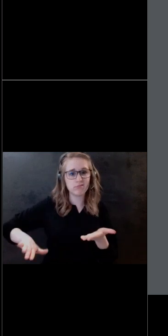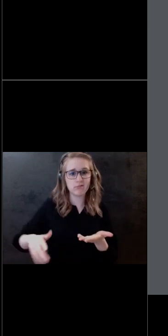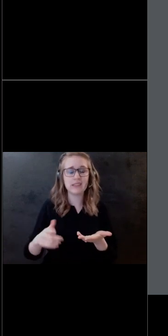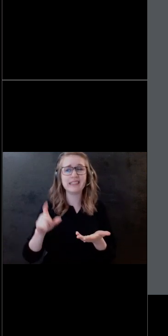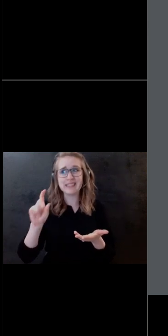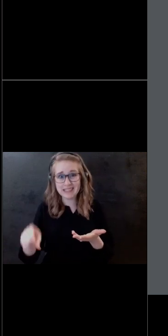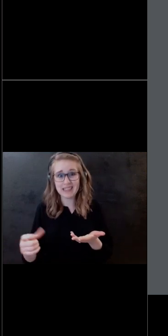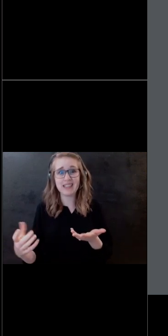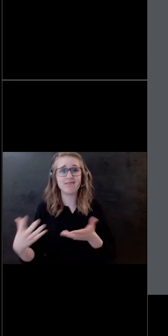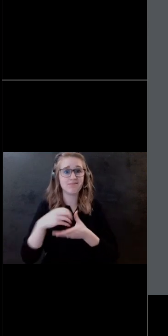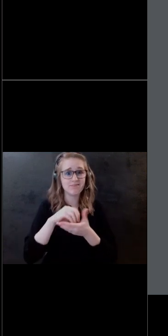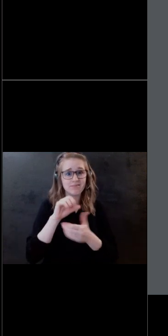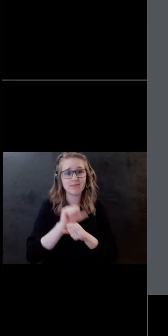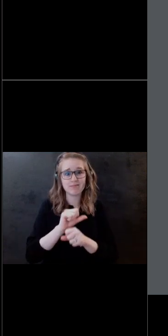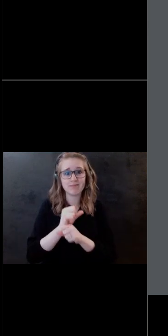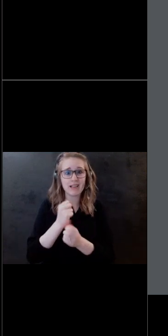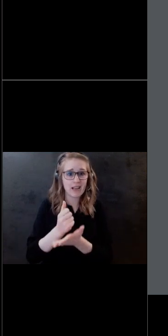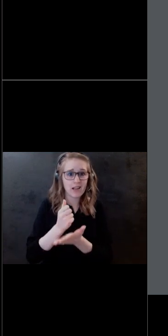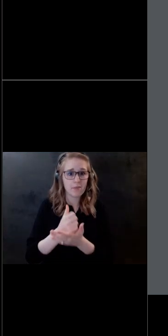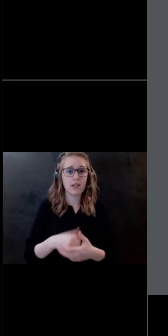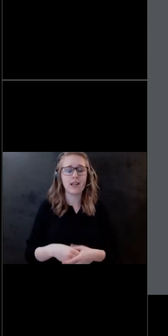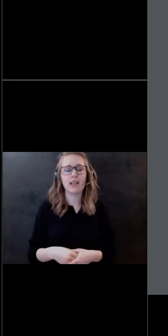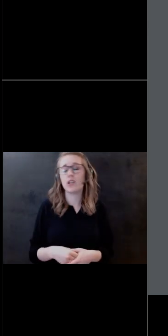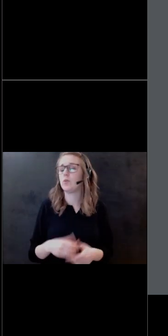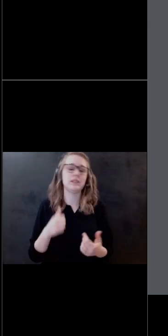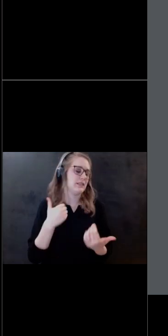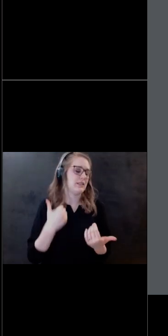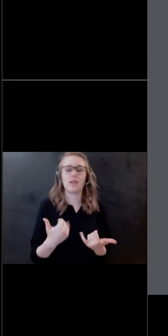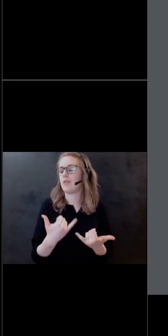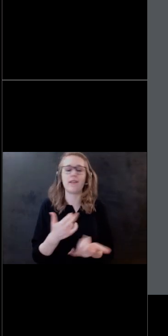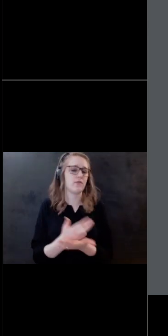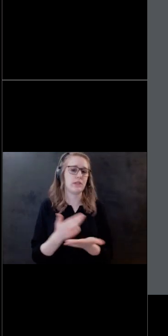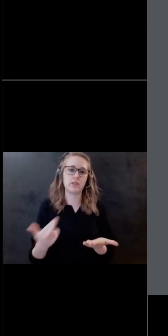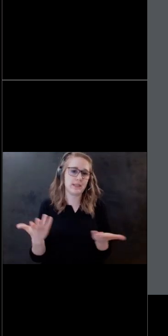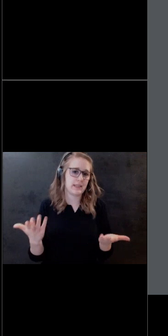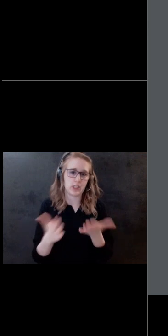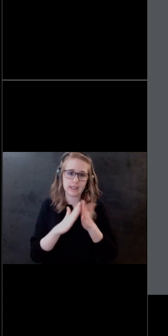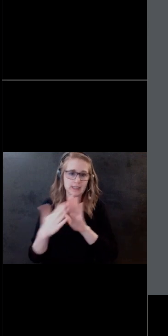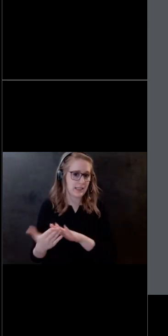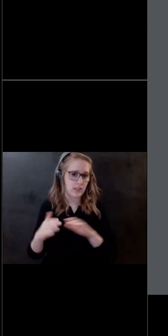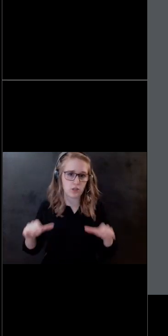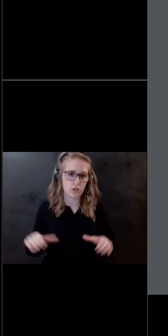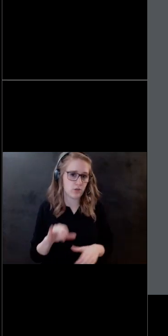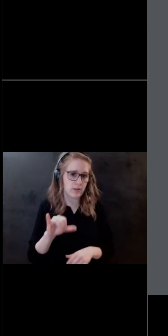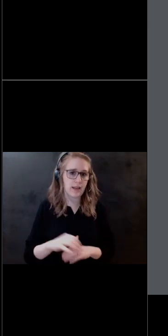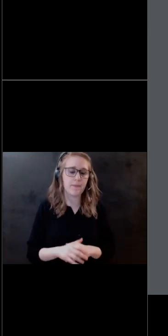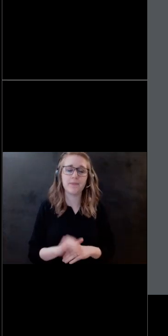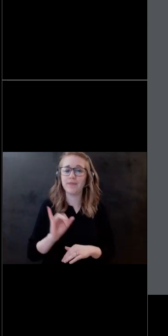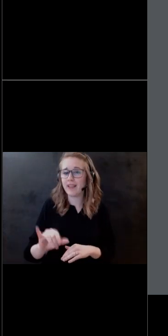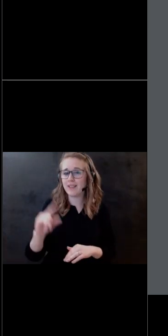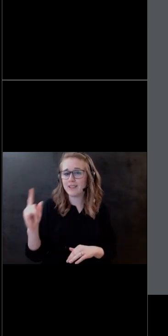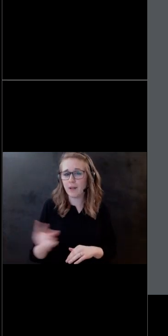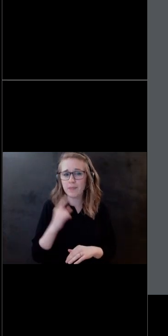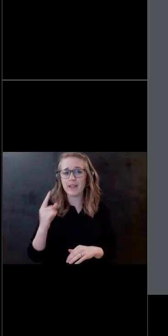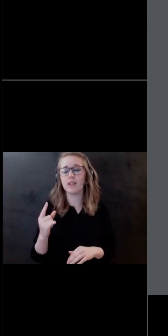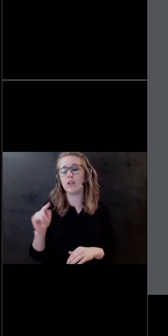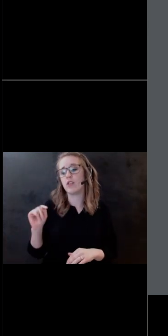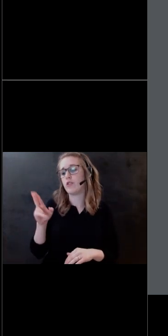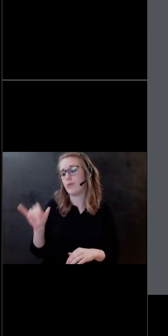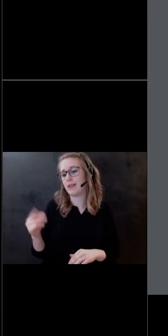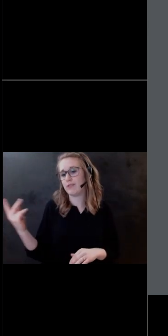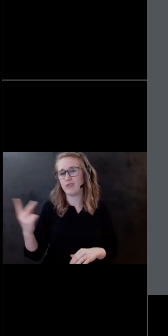a lot of help. And we don't have the resources in the city to do so. And that's something that Tui and I have